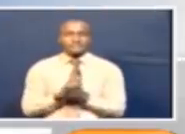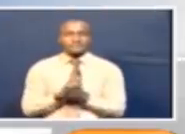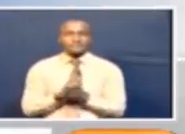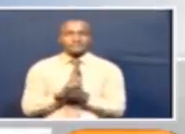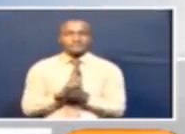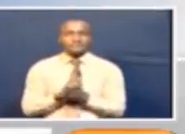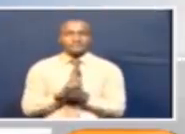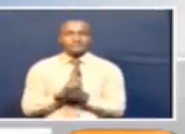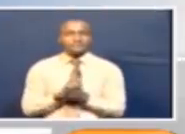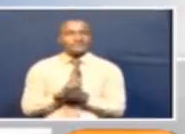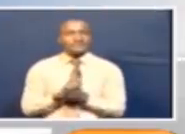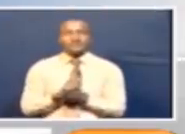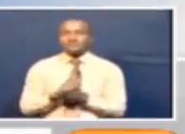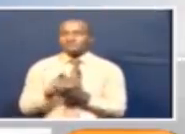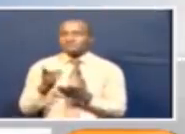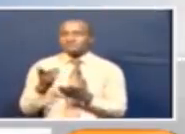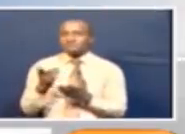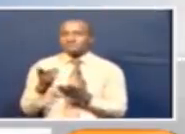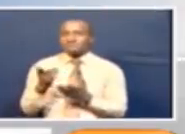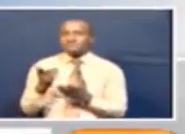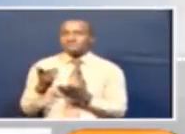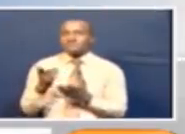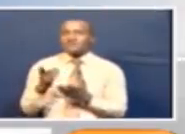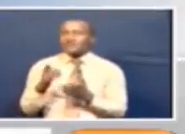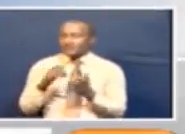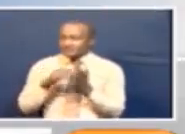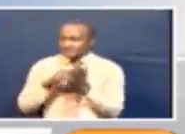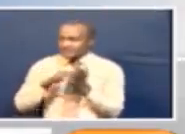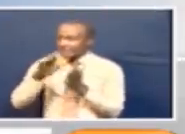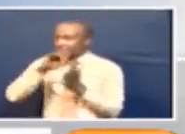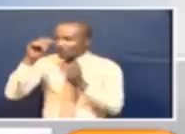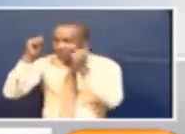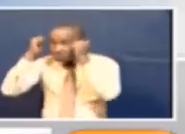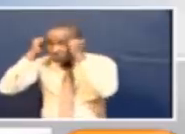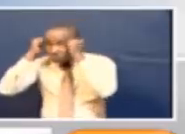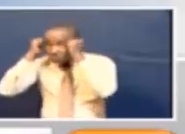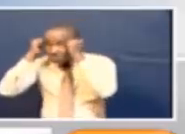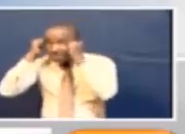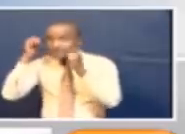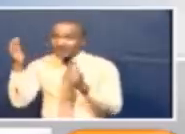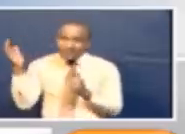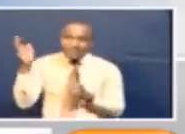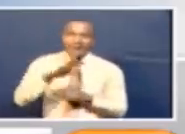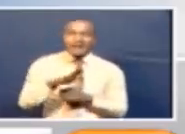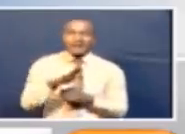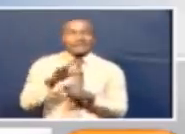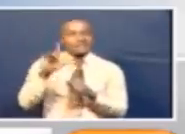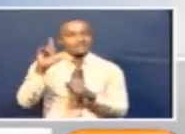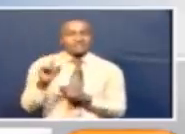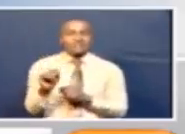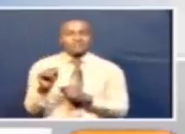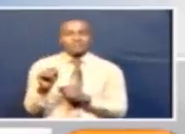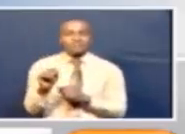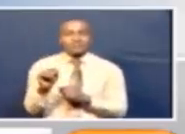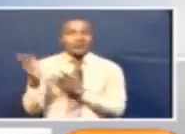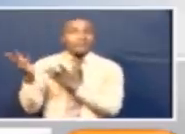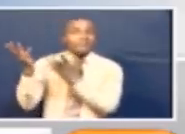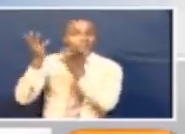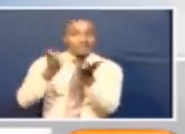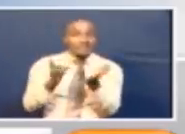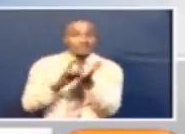Godi Barazawera, it would have been cheaper if we sent our doctors to Cuba for orientative trainings, then have them back with the same knowledge. Bringing Cuban